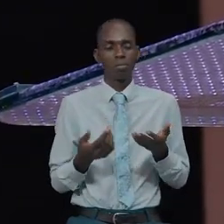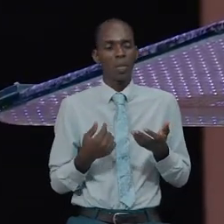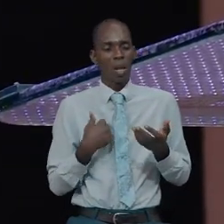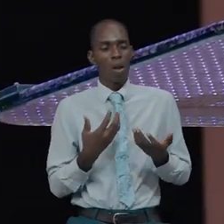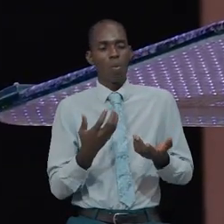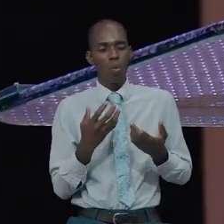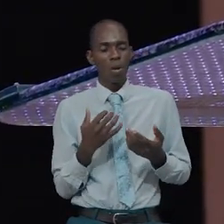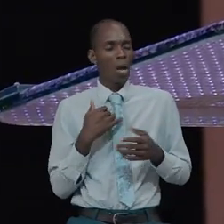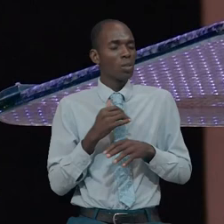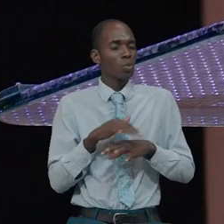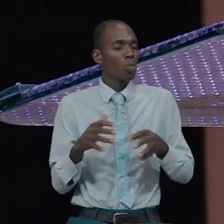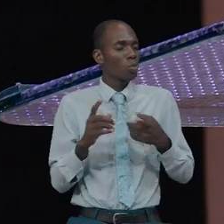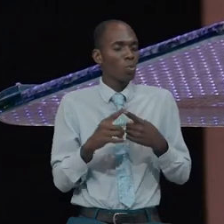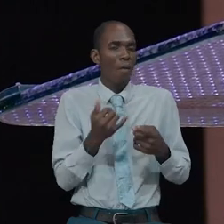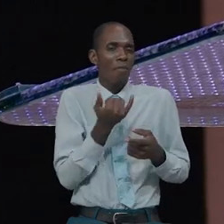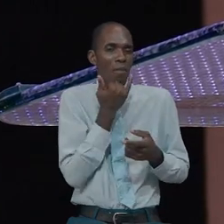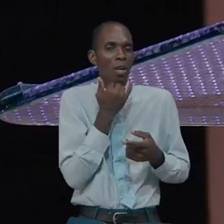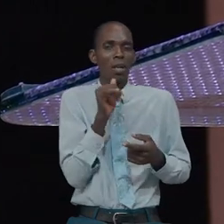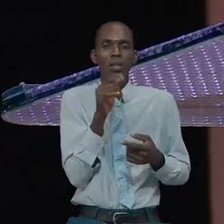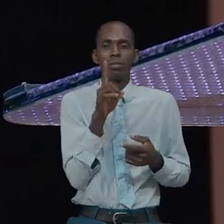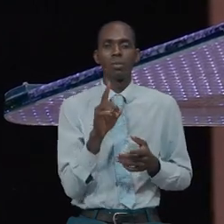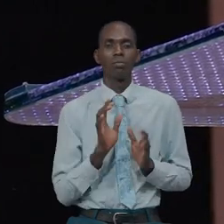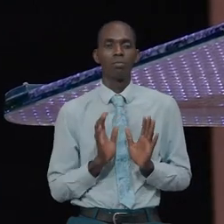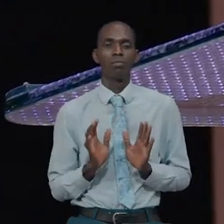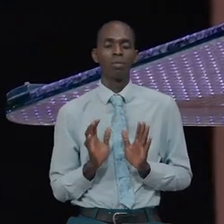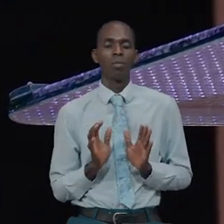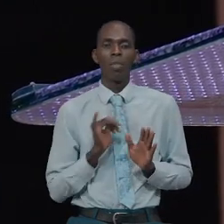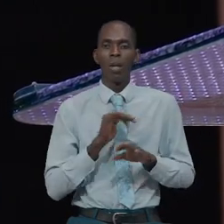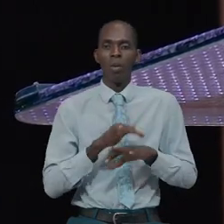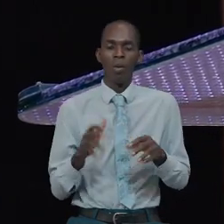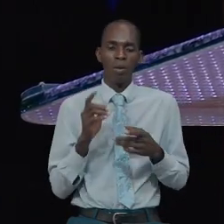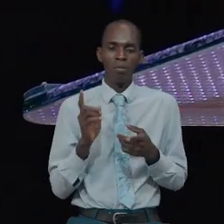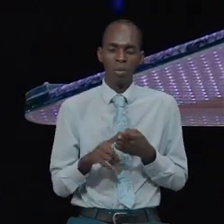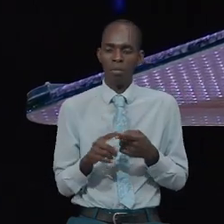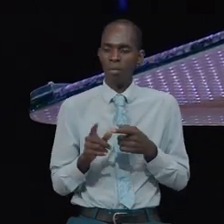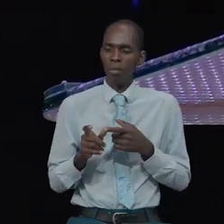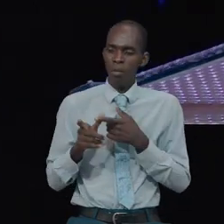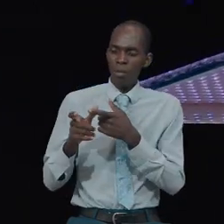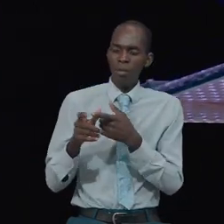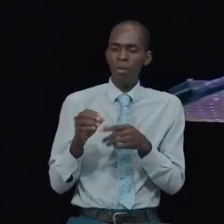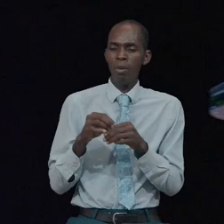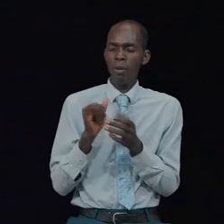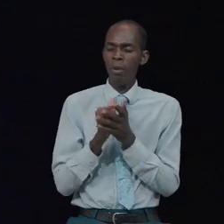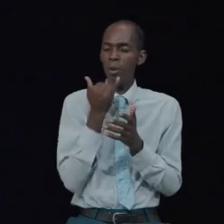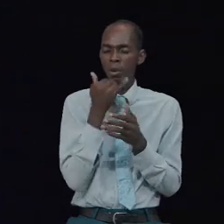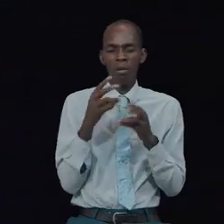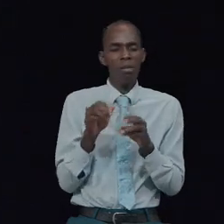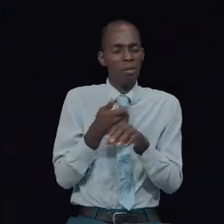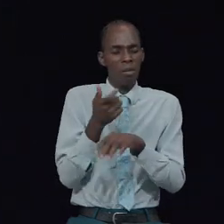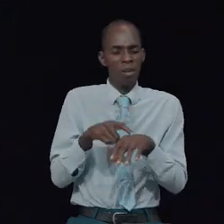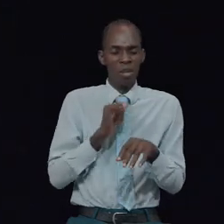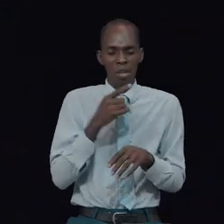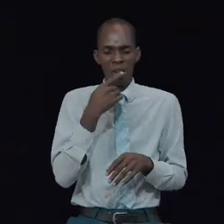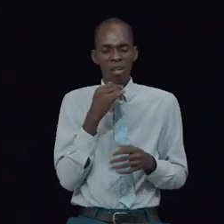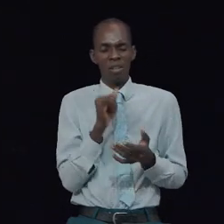to offend anybody. I don't want to, you know, rub them the wrong direction. Anytime I say that,